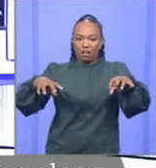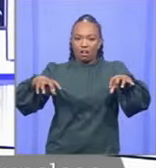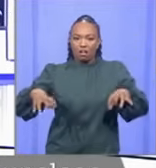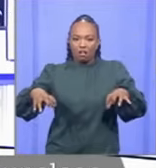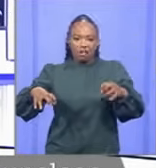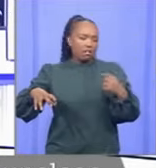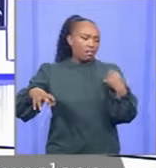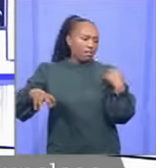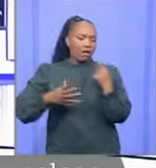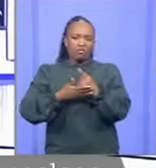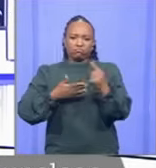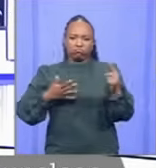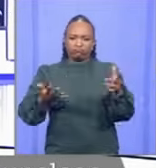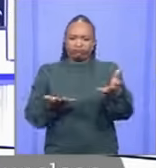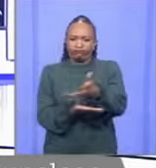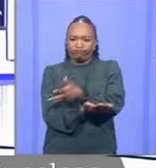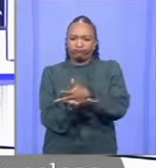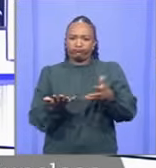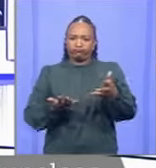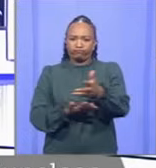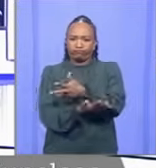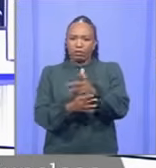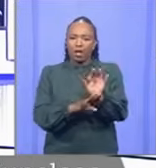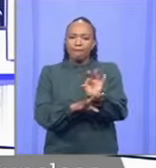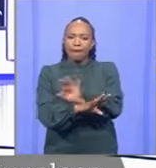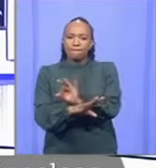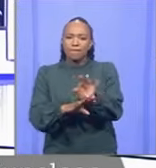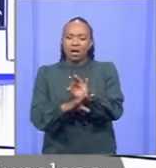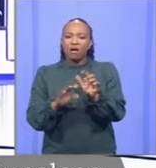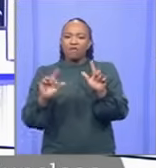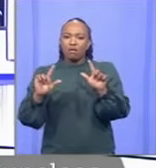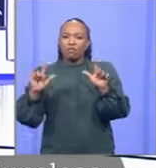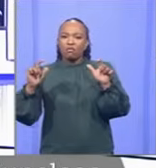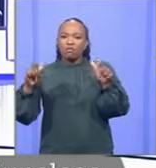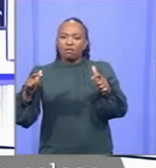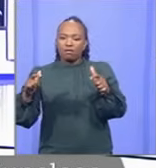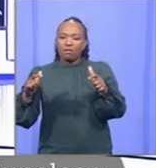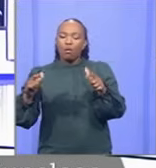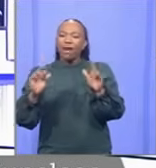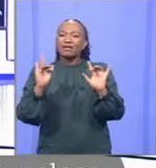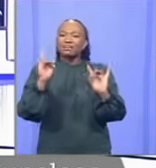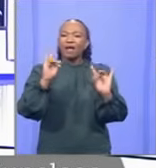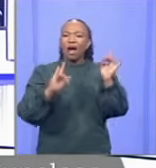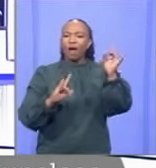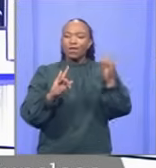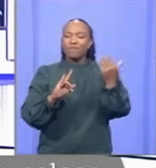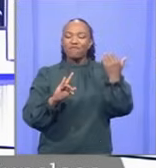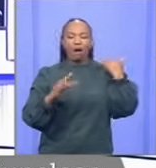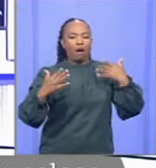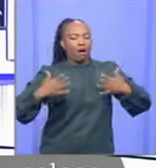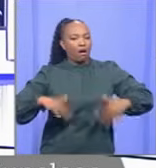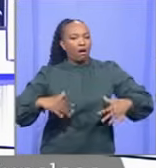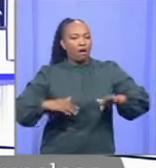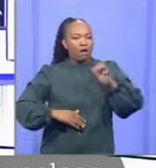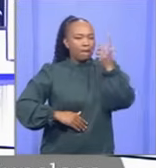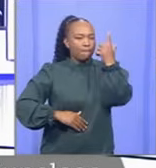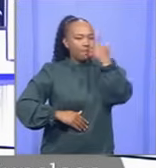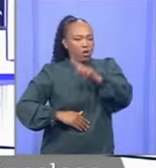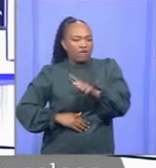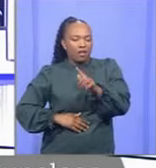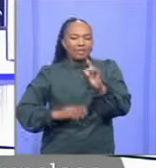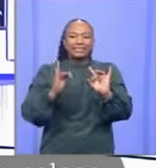mmalwa tša go feta ka peakanyo leswa ya komiti phetiši ya toropo yeo e kilego e phadima e tsebjago ka